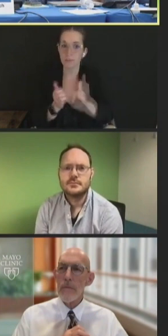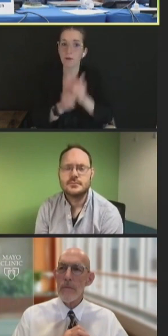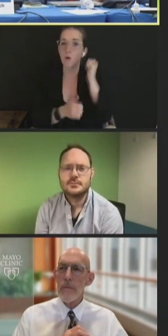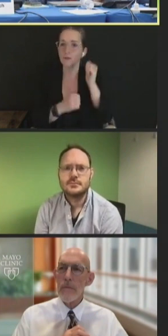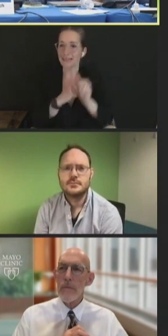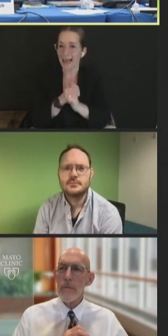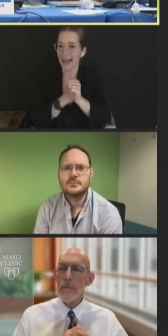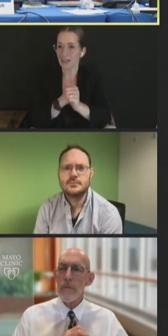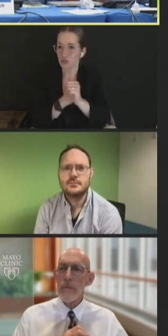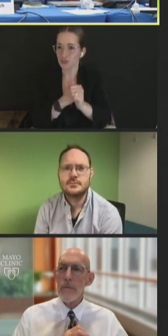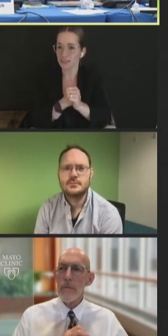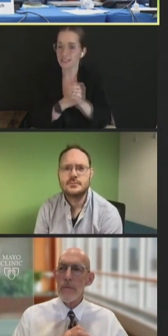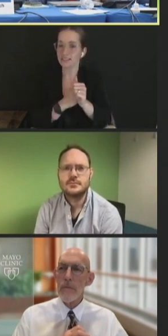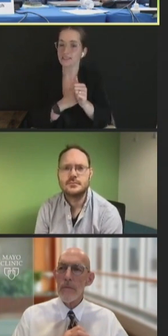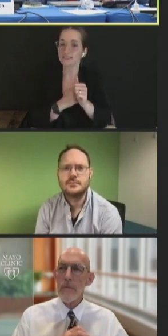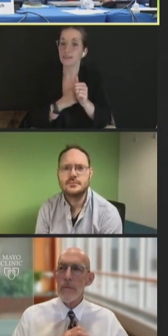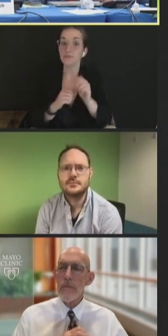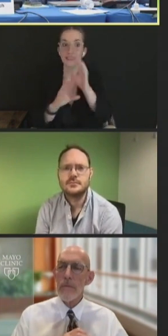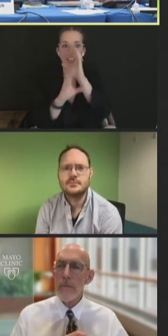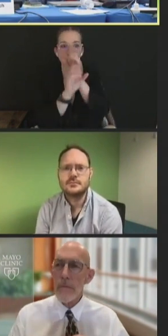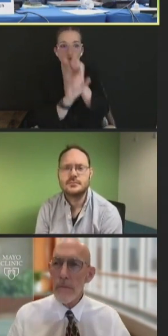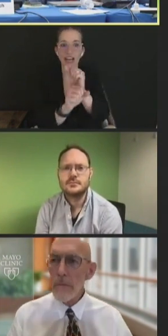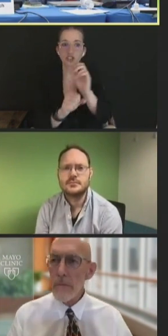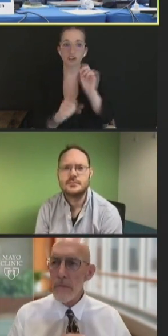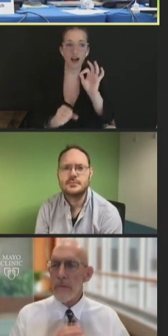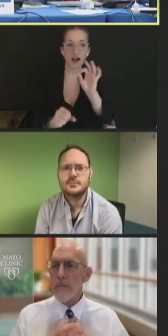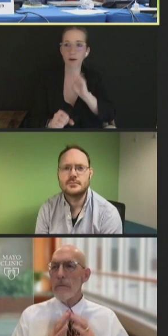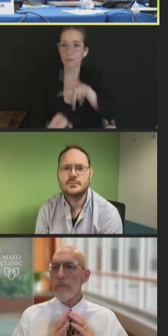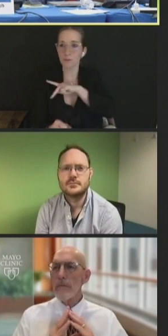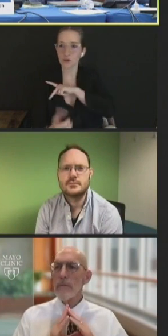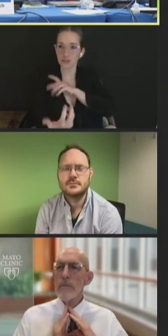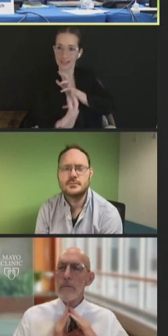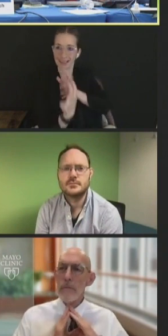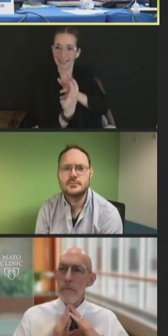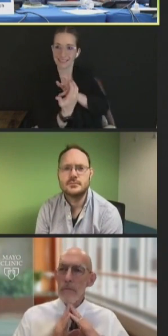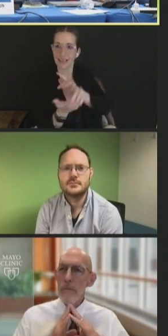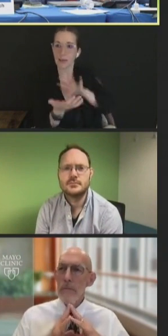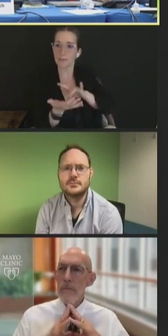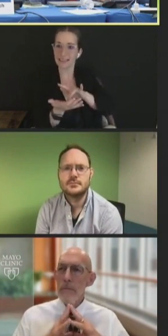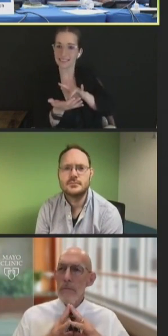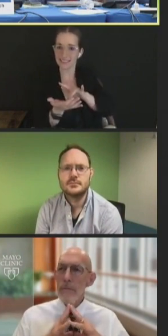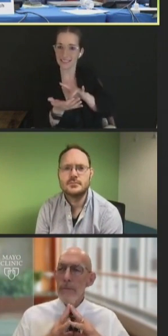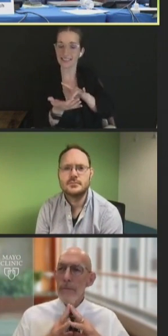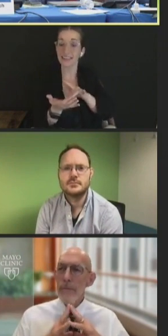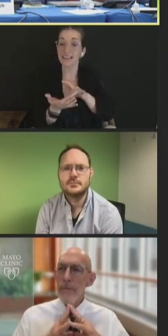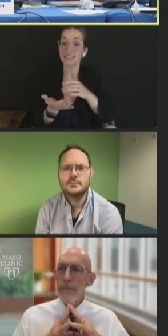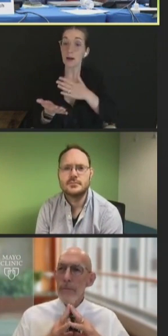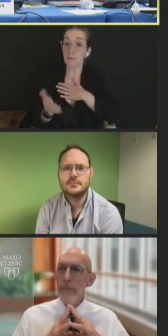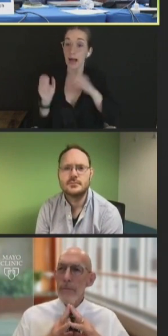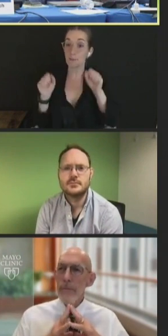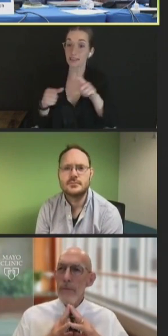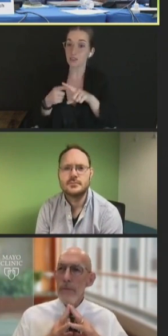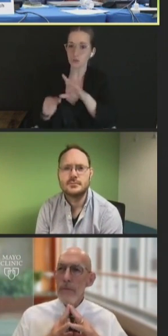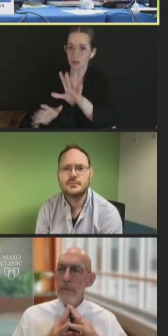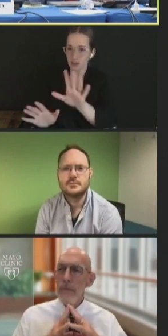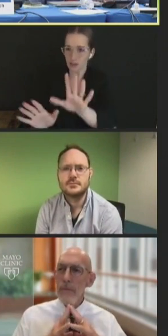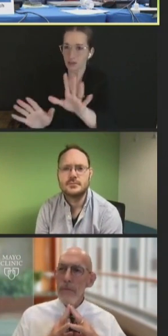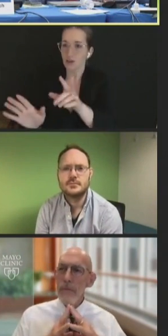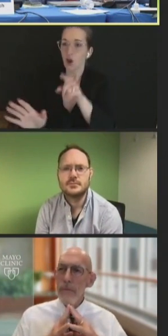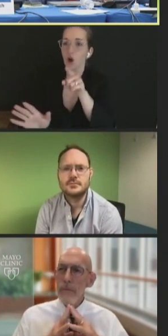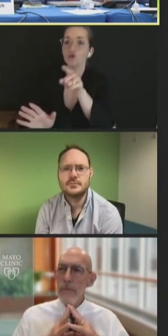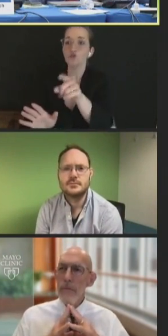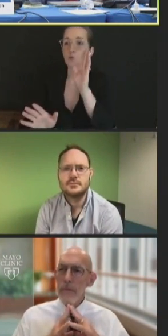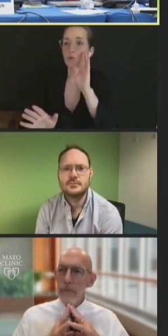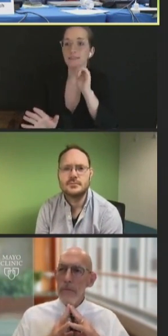of personalized medicine in general is my ability to look you in the face and honestly say, no, you're not going to have an